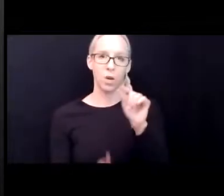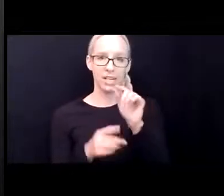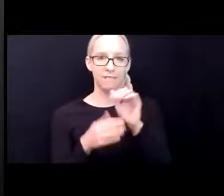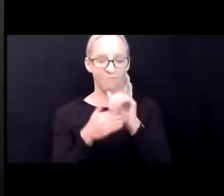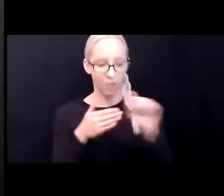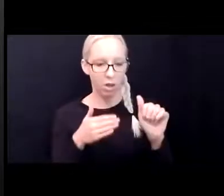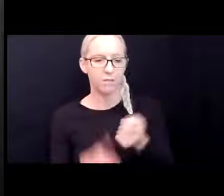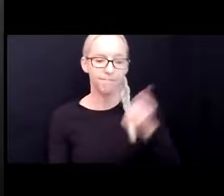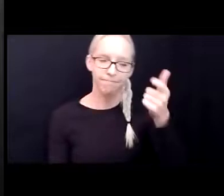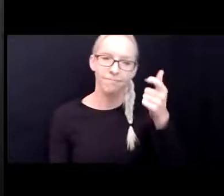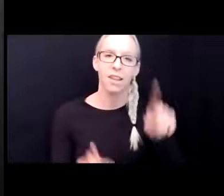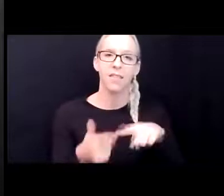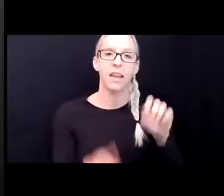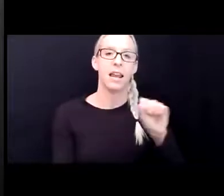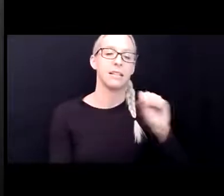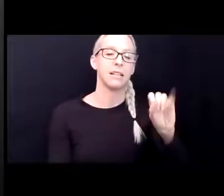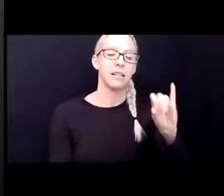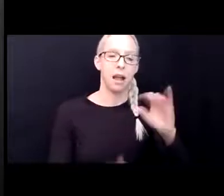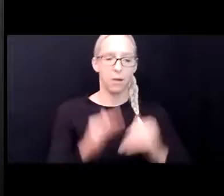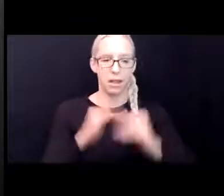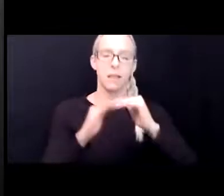SSI check that will get you up to the